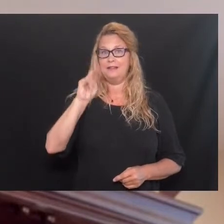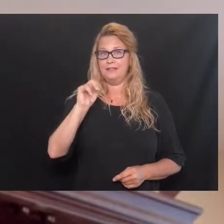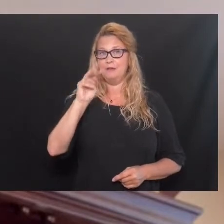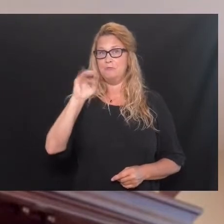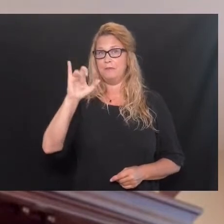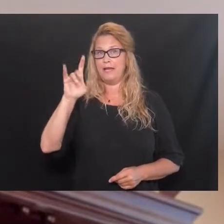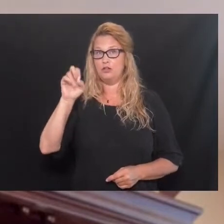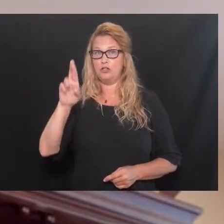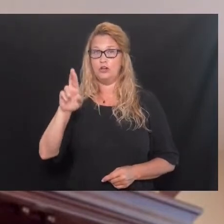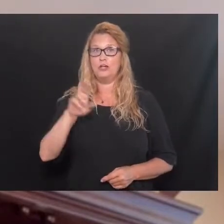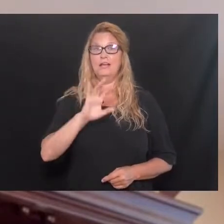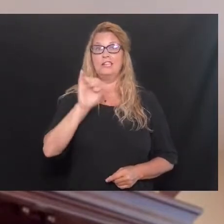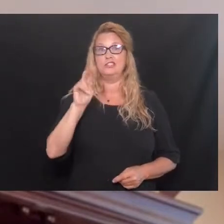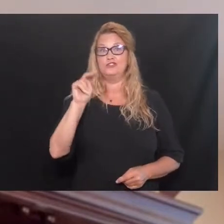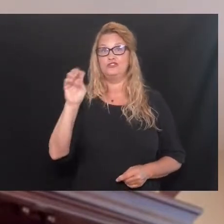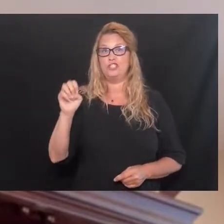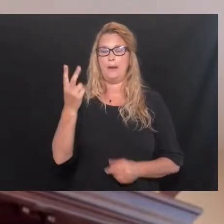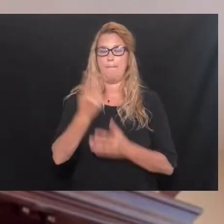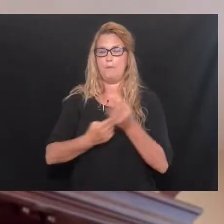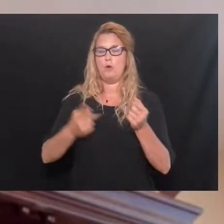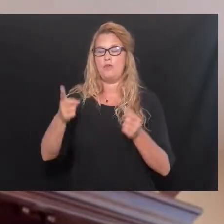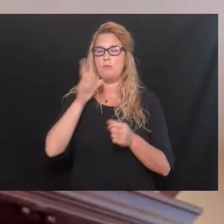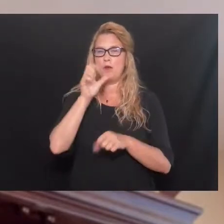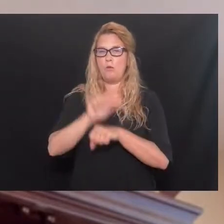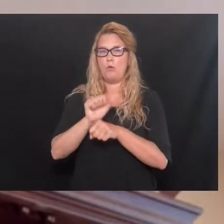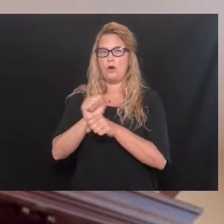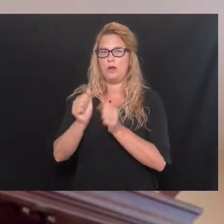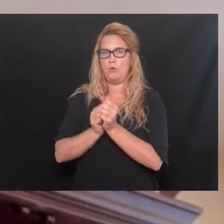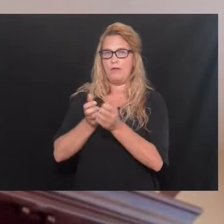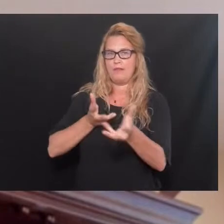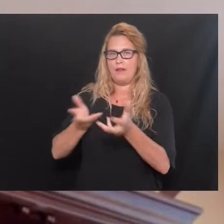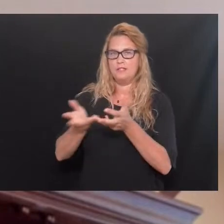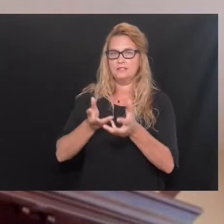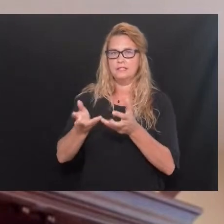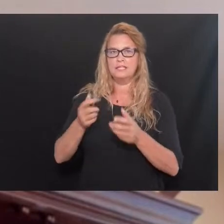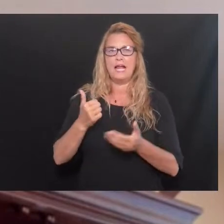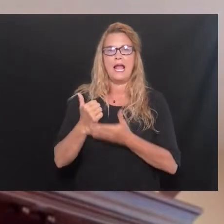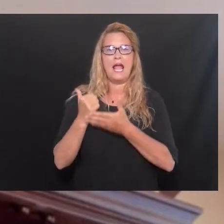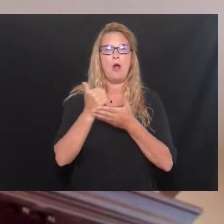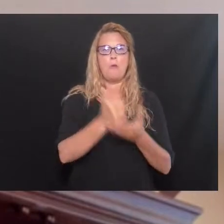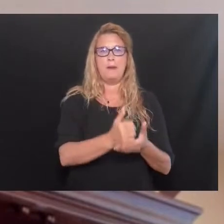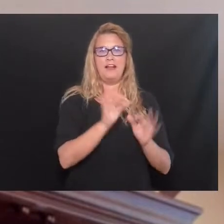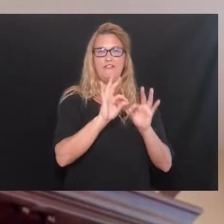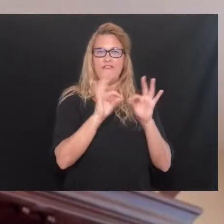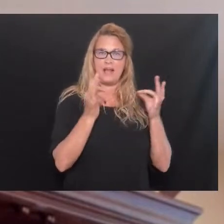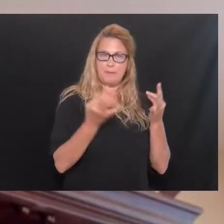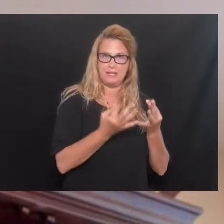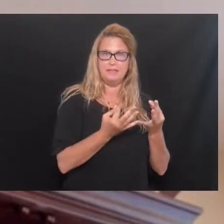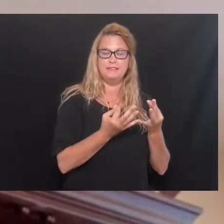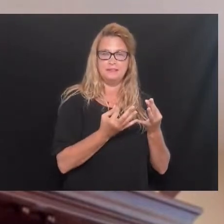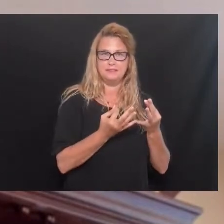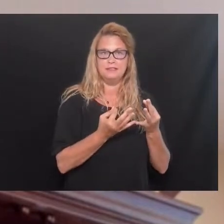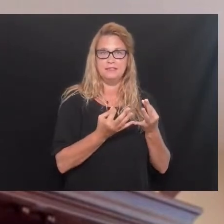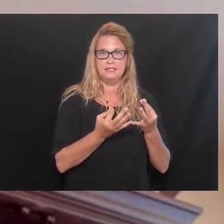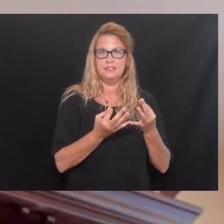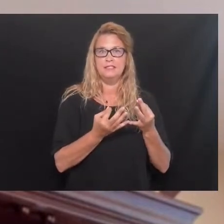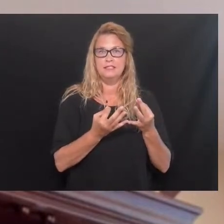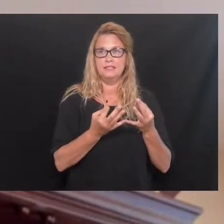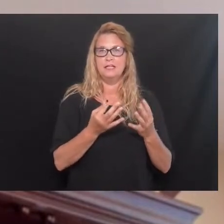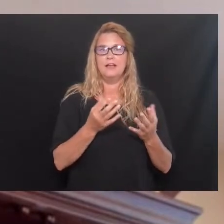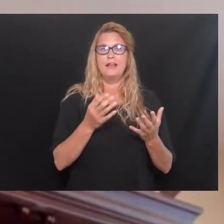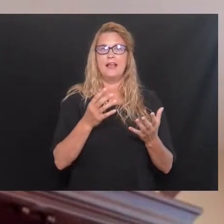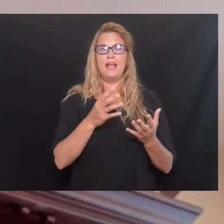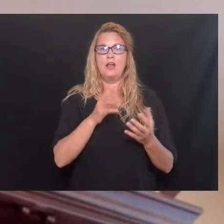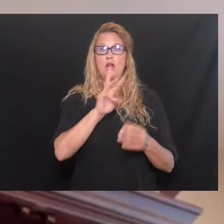Marks have been working with us, along with Bonnie Dunn and the Healthy Grand Families program that works with both the